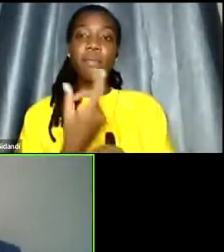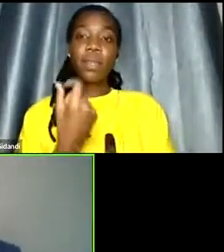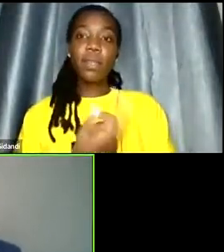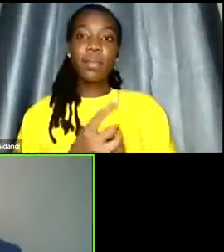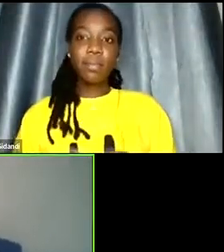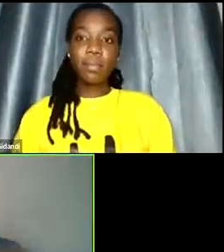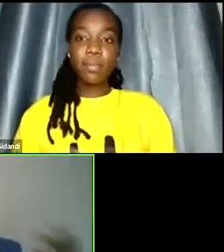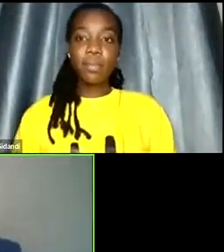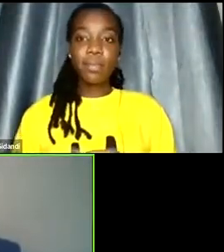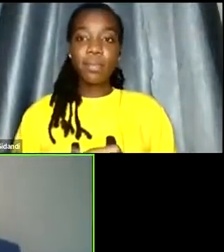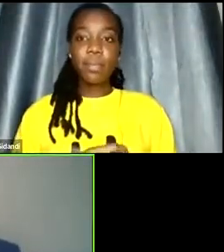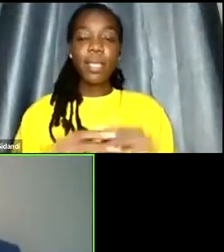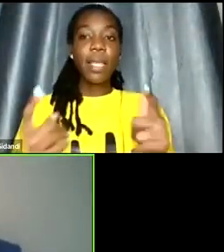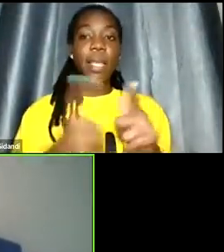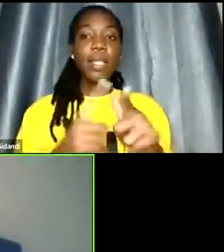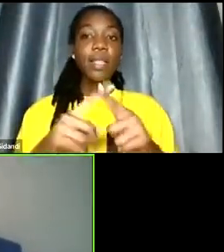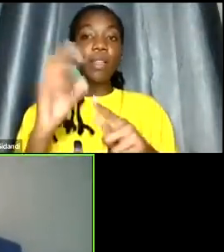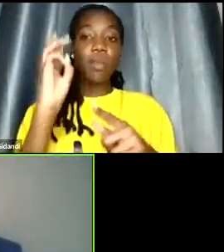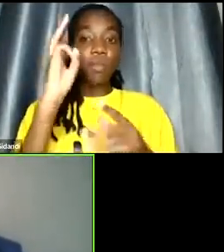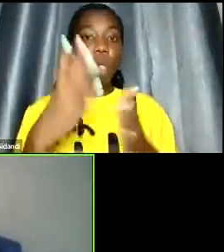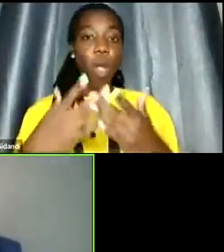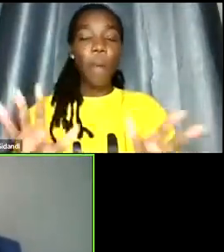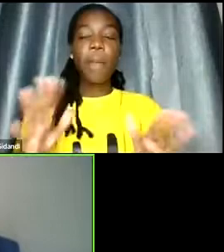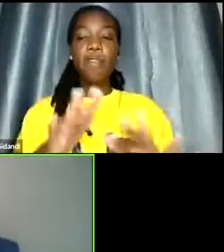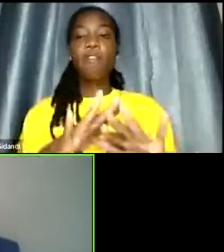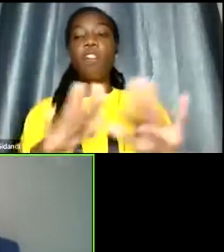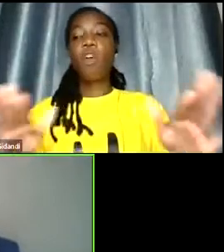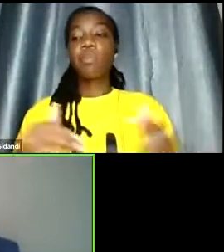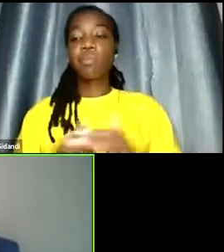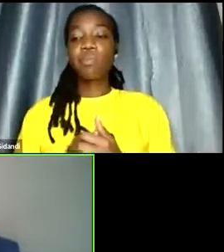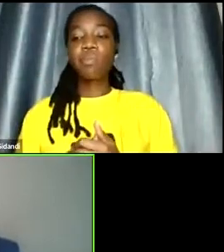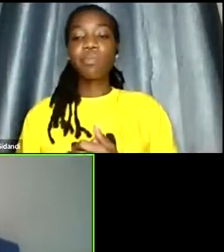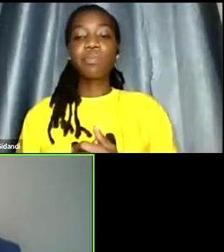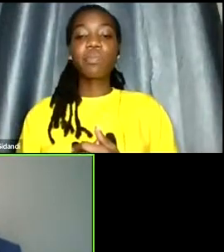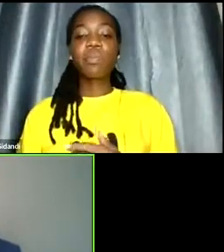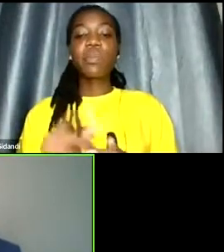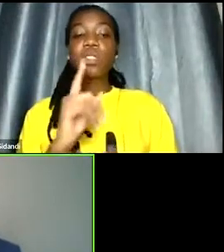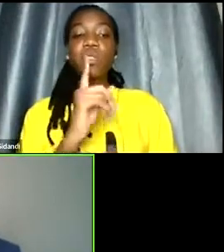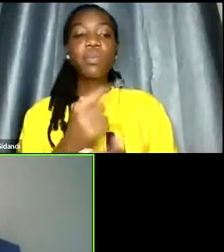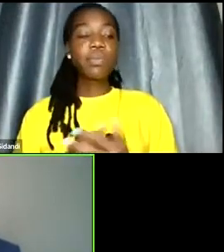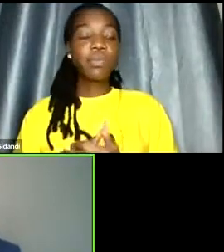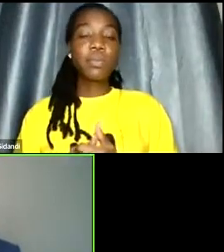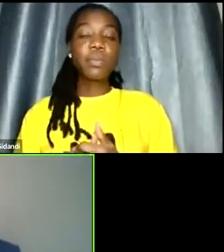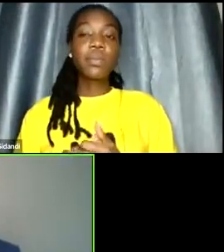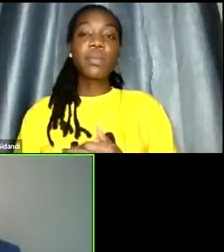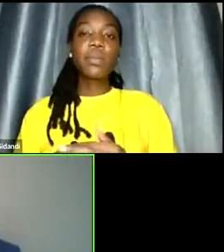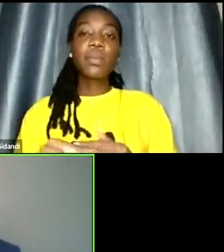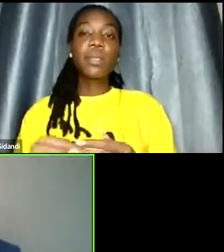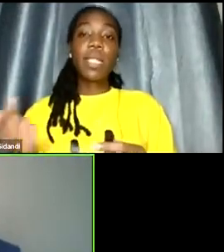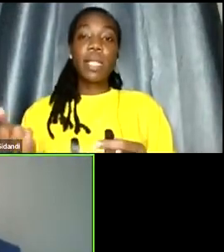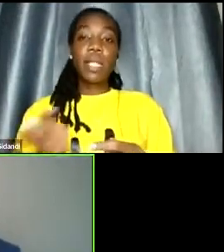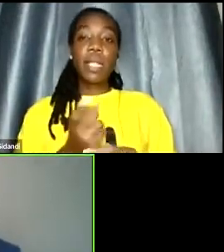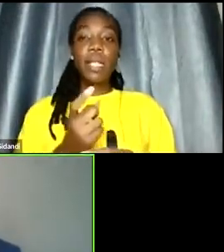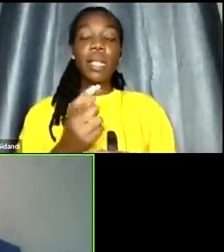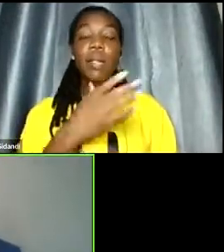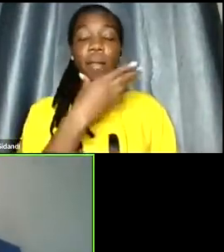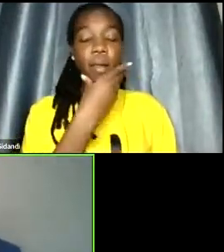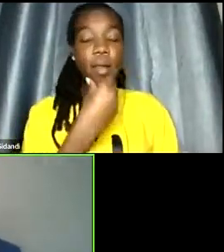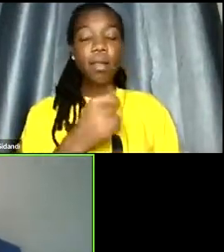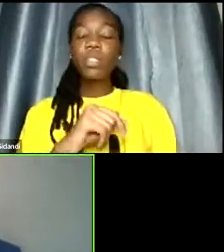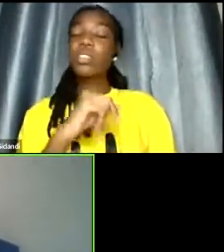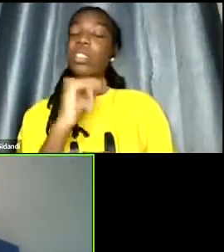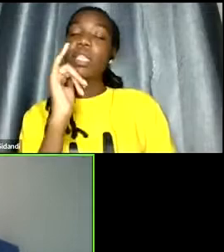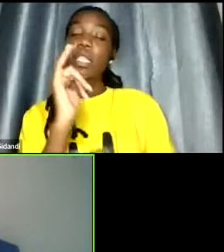session presentation. Then I'll open up the floor. So, ladies and gentlemen, that is now what prepares you for succession. It's that